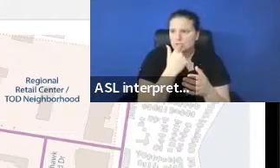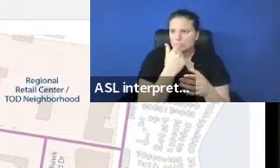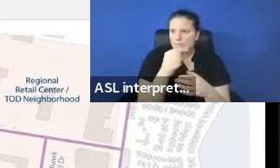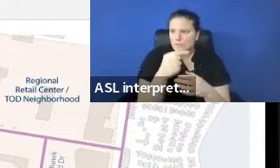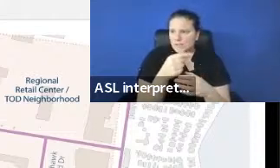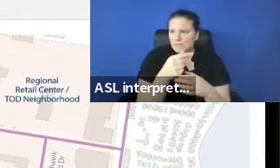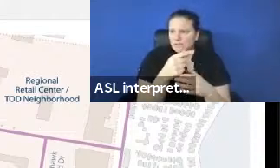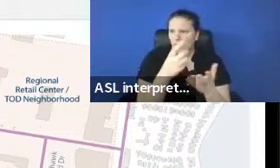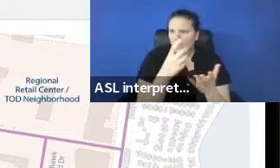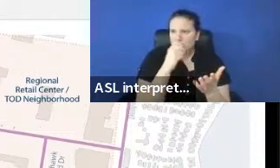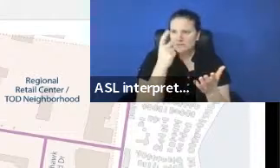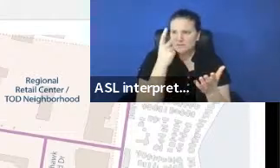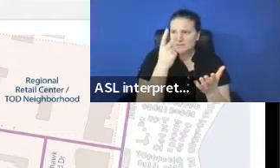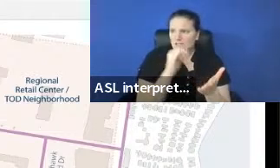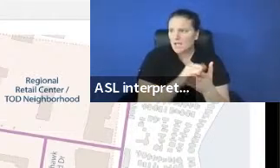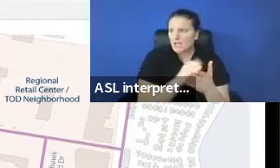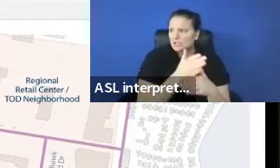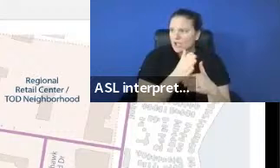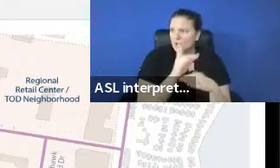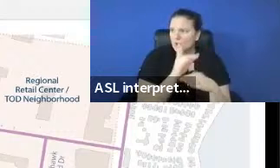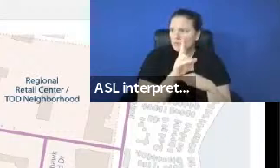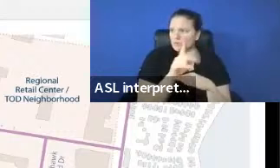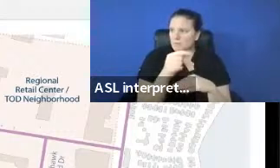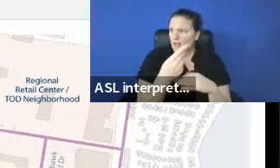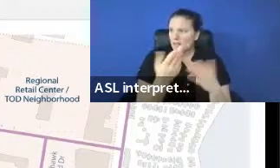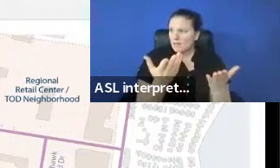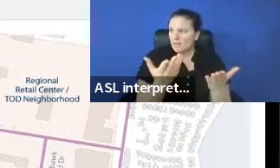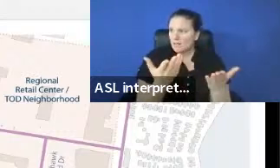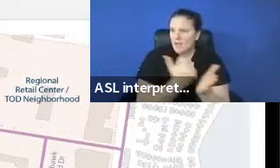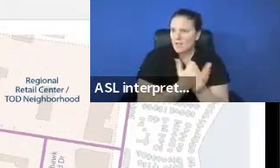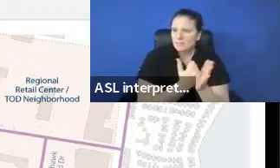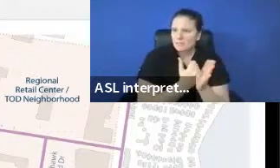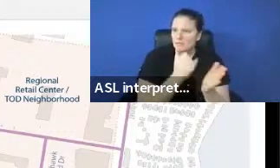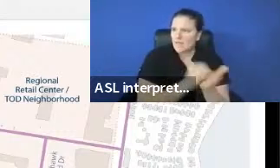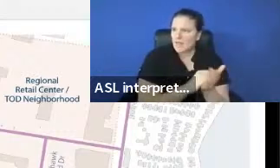are. So if you could help me with those two pieces, that'd be great.